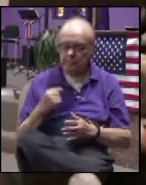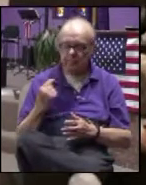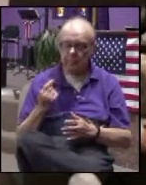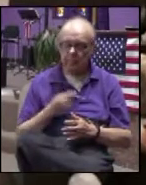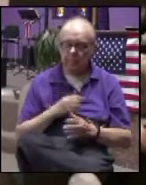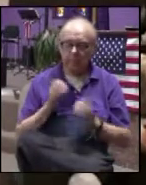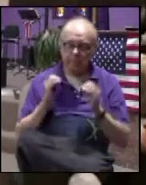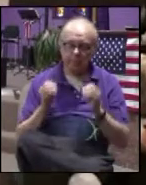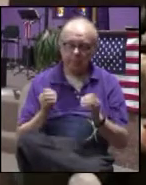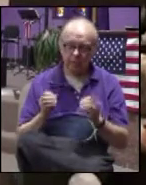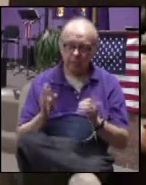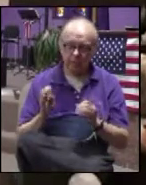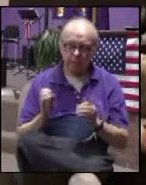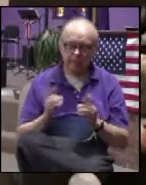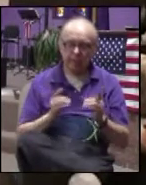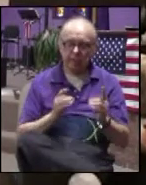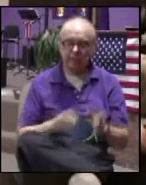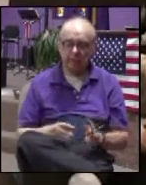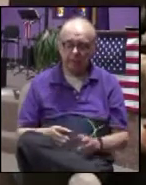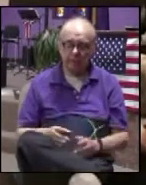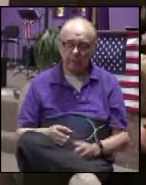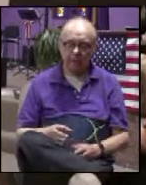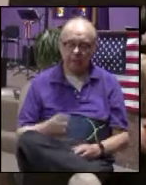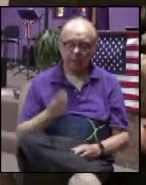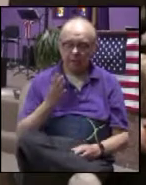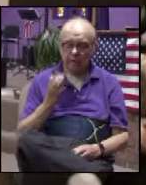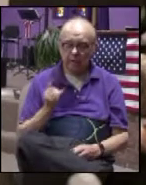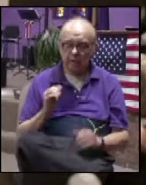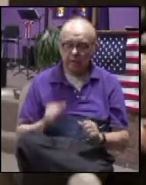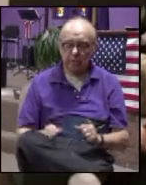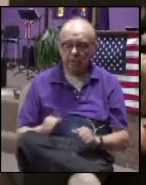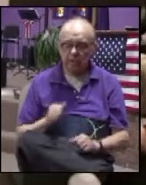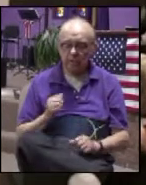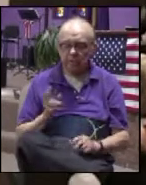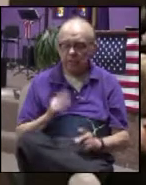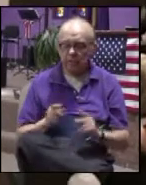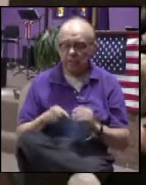train you to be a disciple so you can talk to people about Jesus.